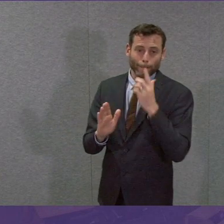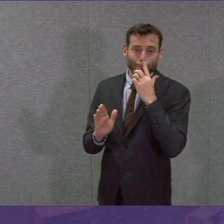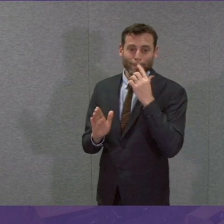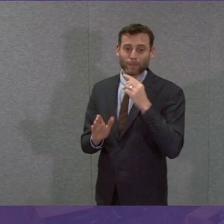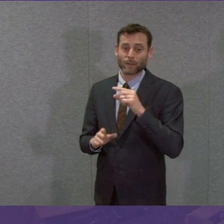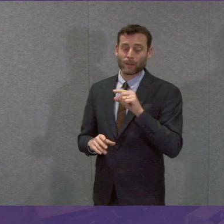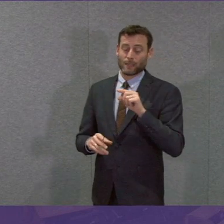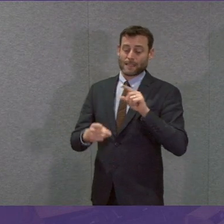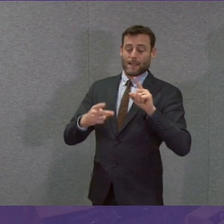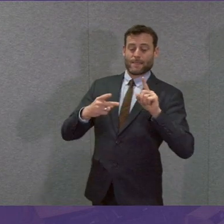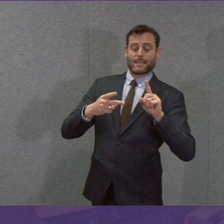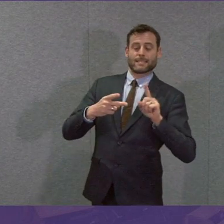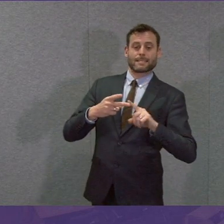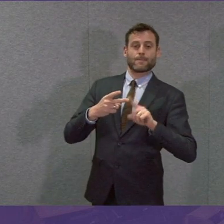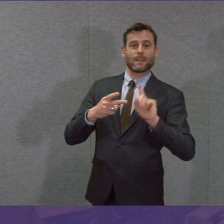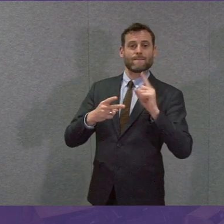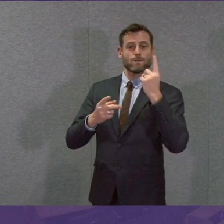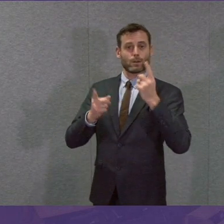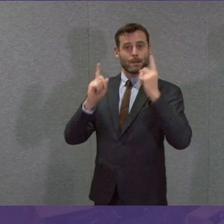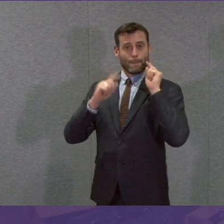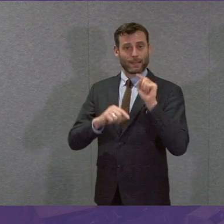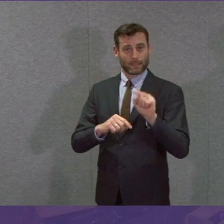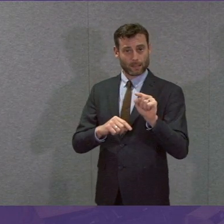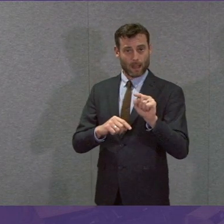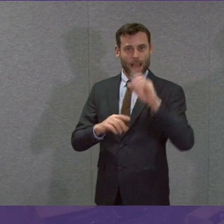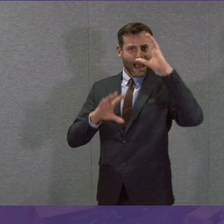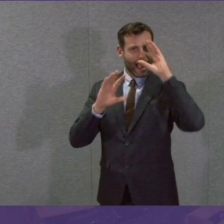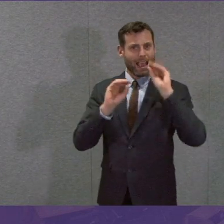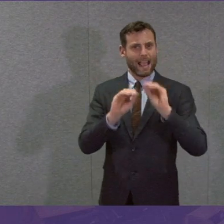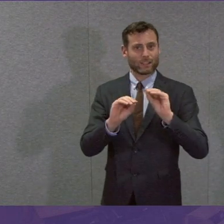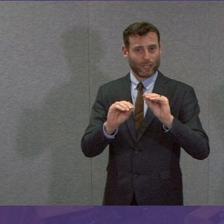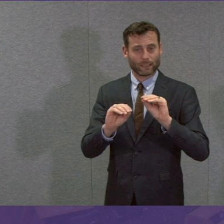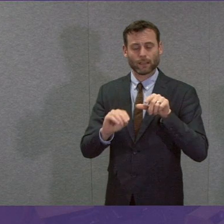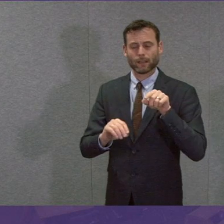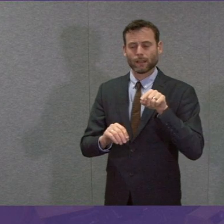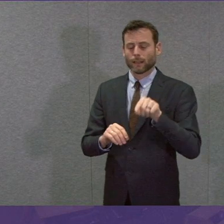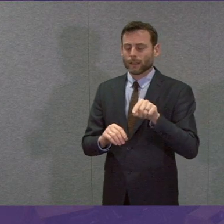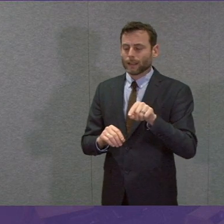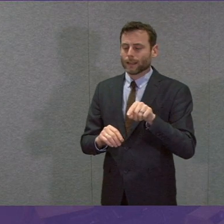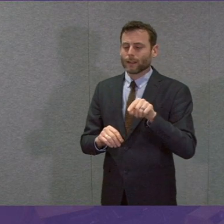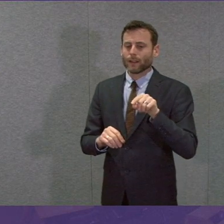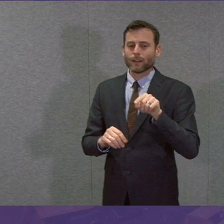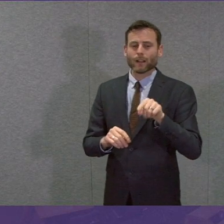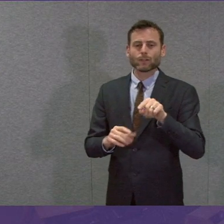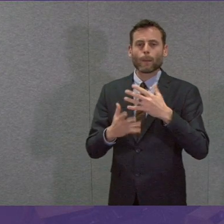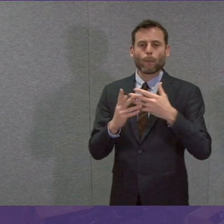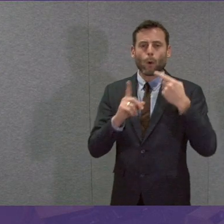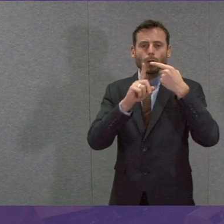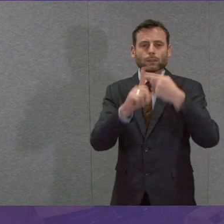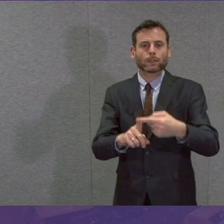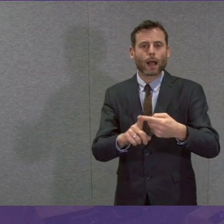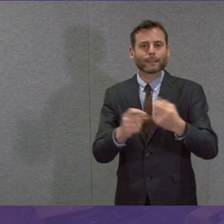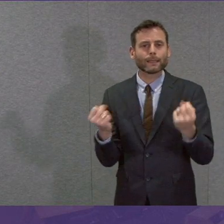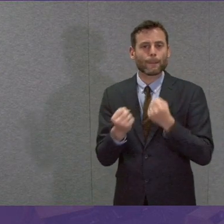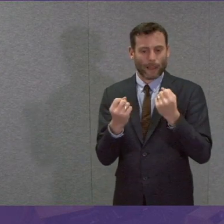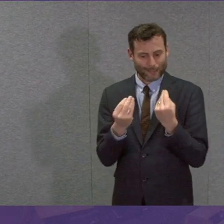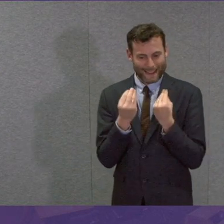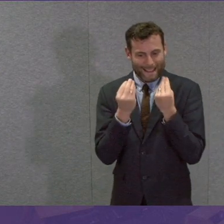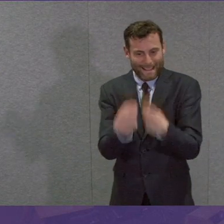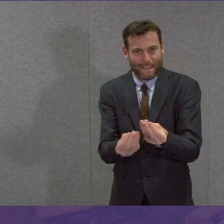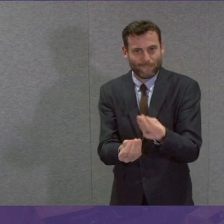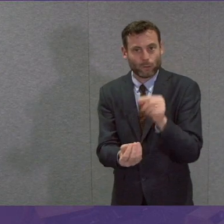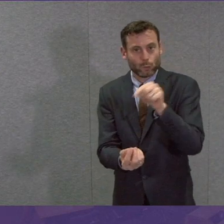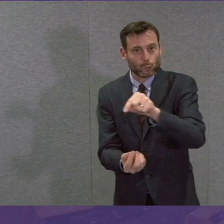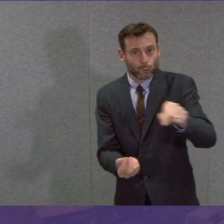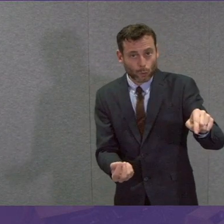First Minister, very precise targeting powers. So in actual fact, you can target it right down to individual establishments. And we need to make sure